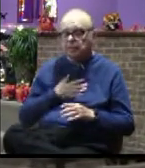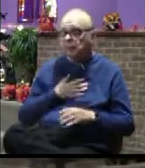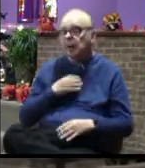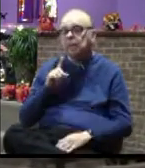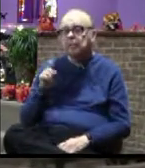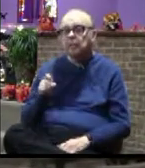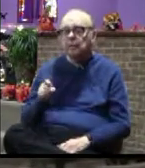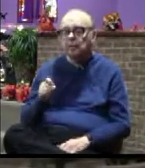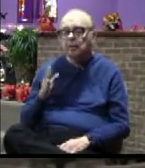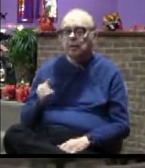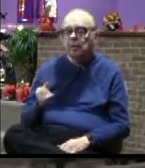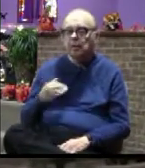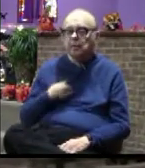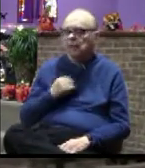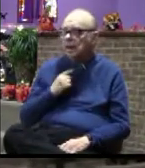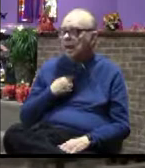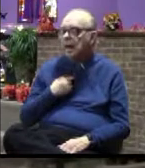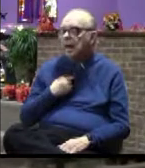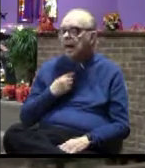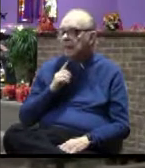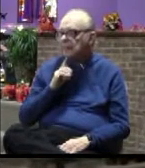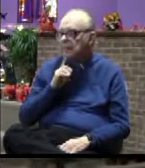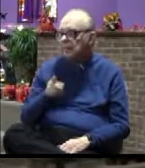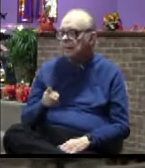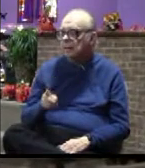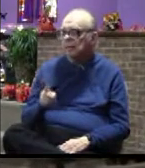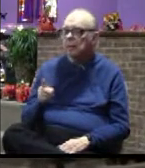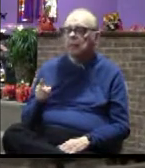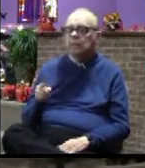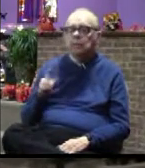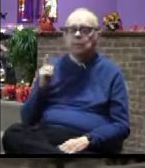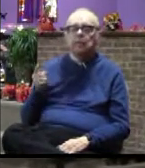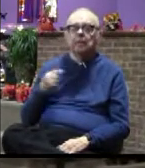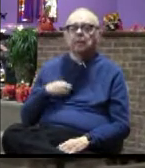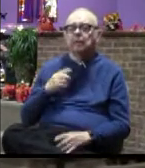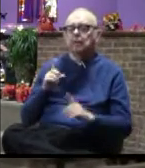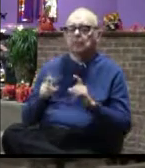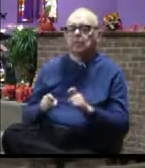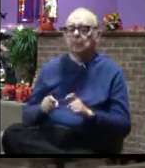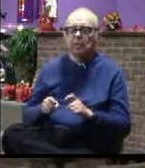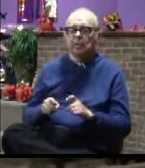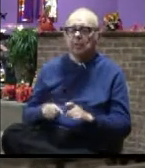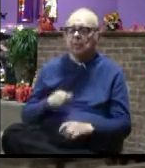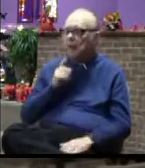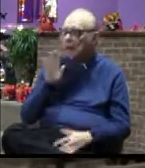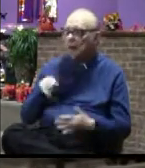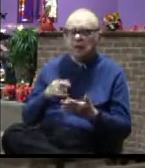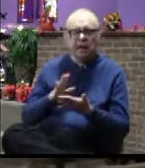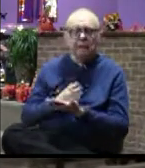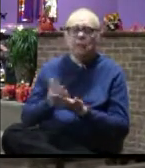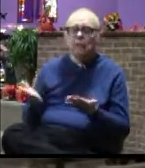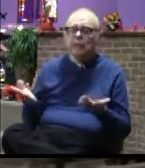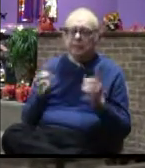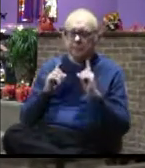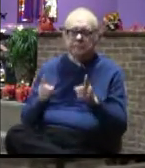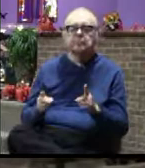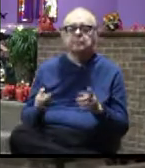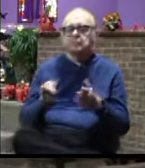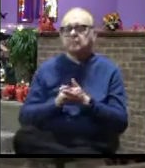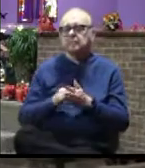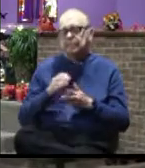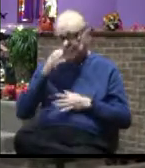to my questions because they didn't have the answers they thought they had to have the answers you don't need to have all of the answers